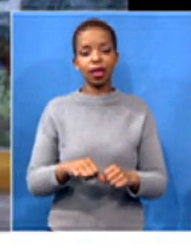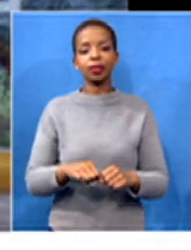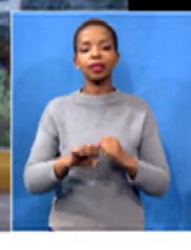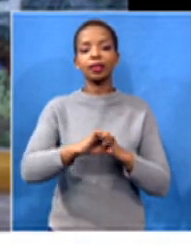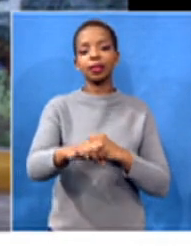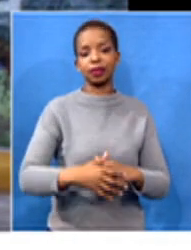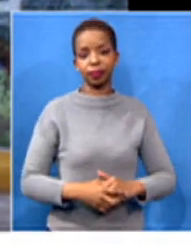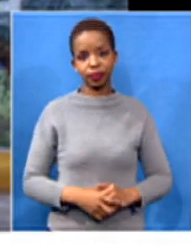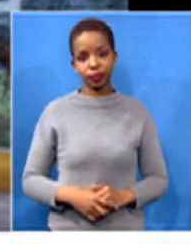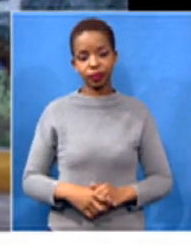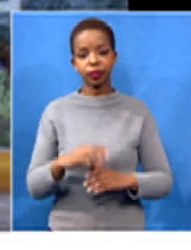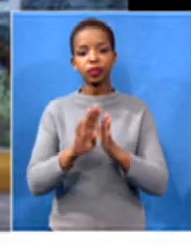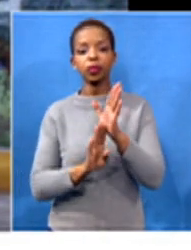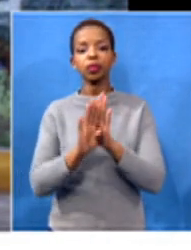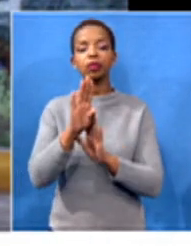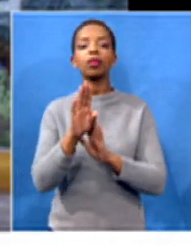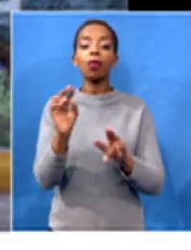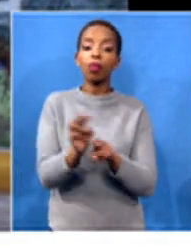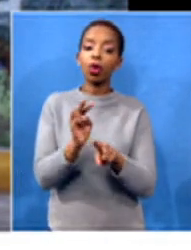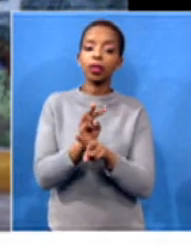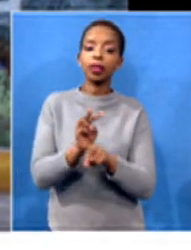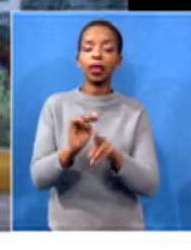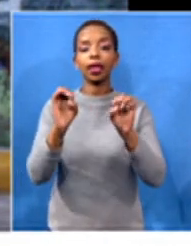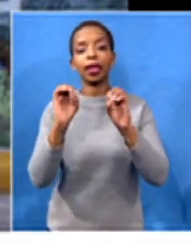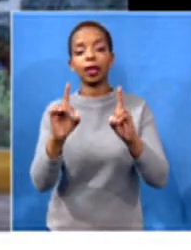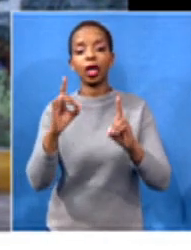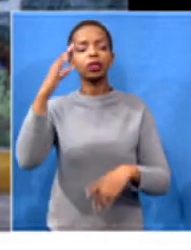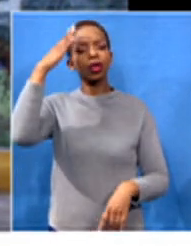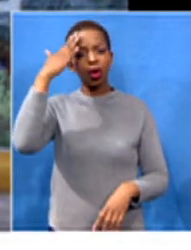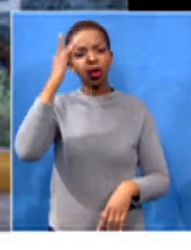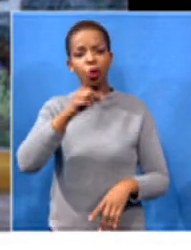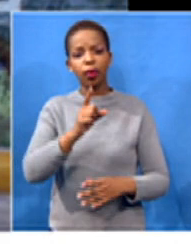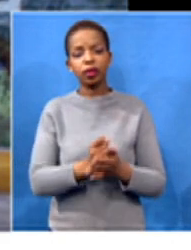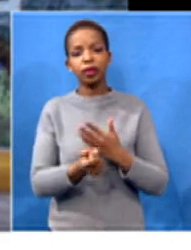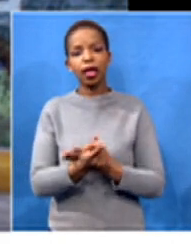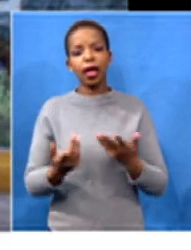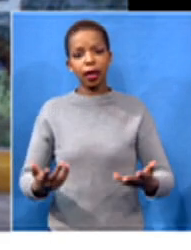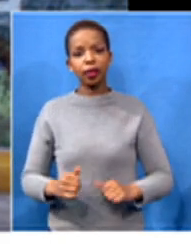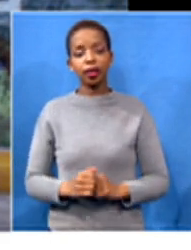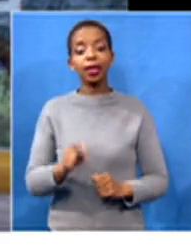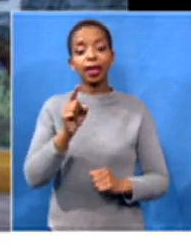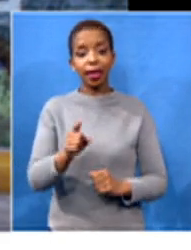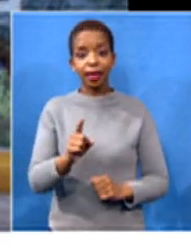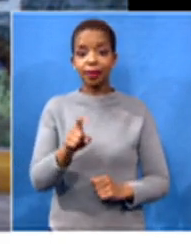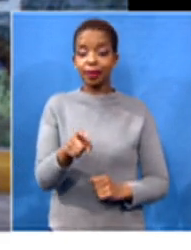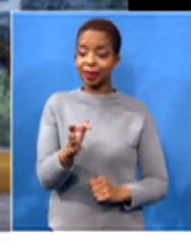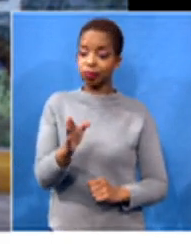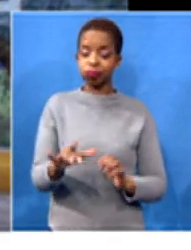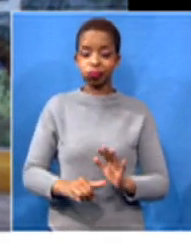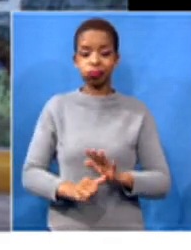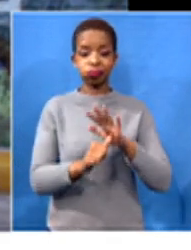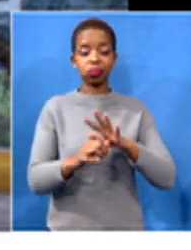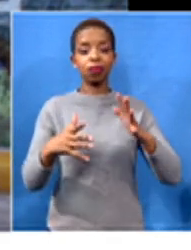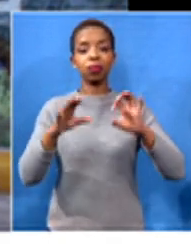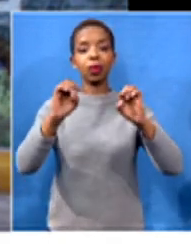Thirdly, improving monitoring in education and knowing what's going on, and that's particularly a problem in post-school education. It's and particularly in